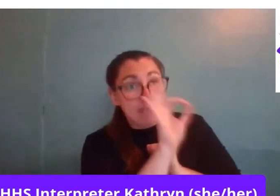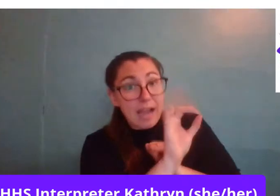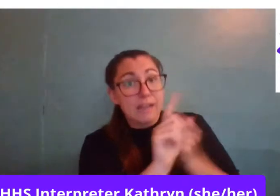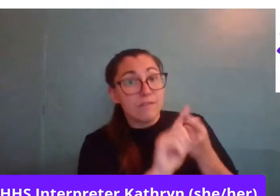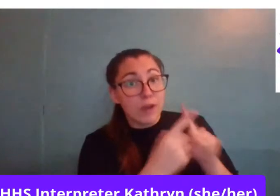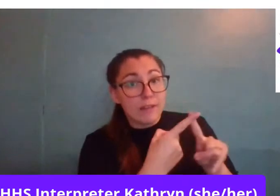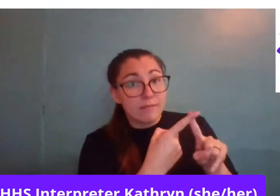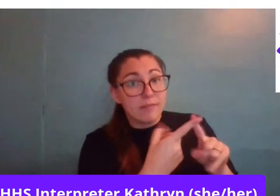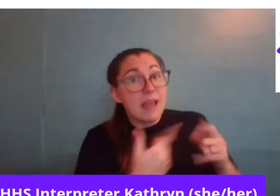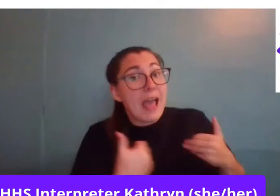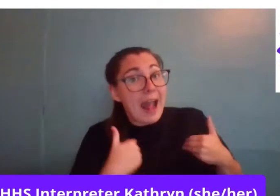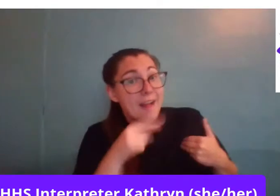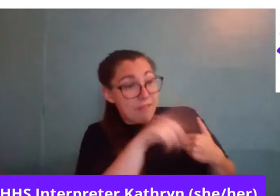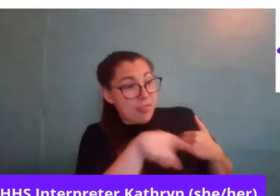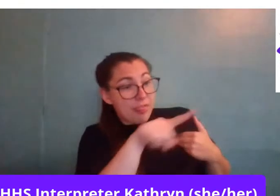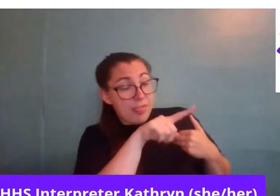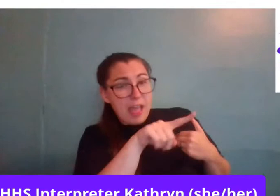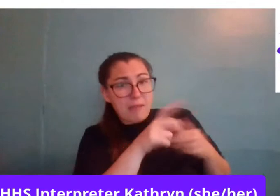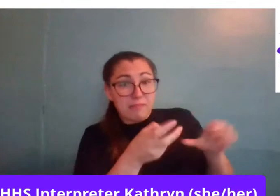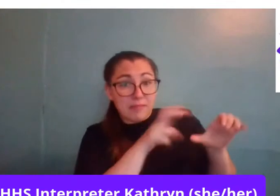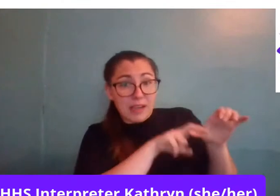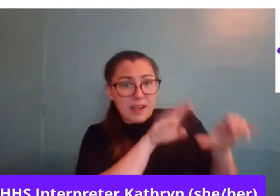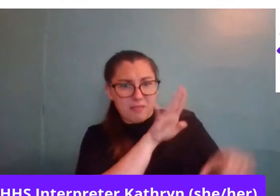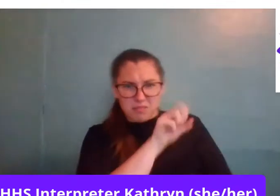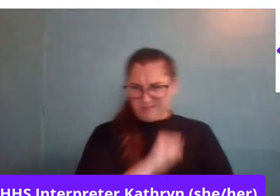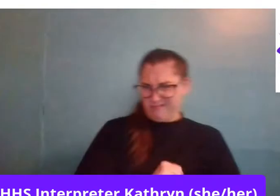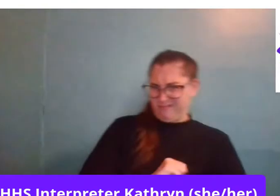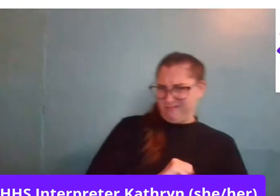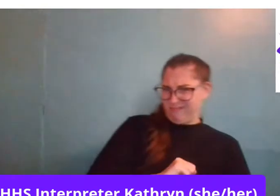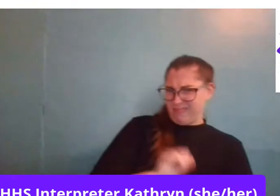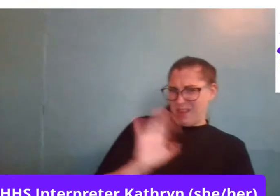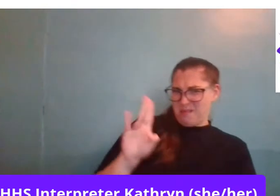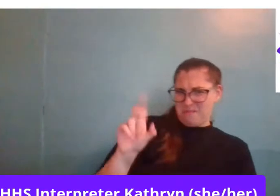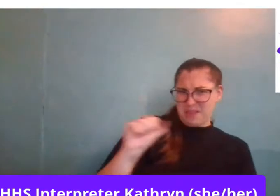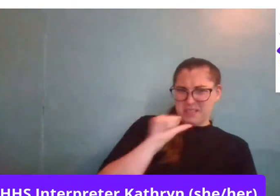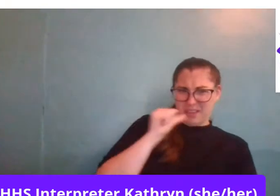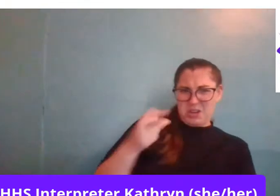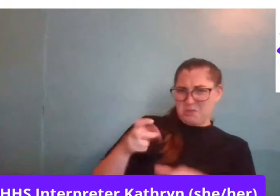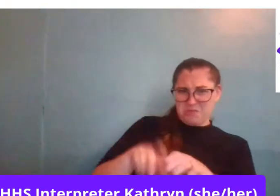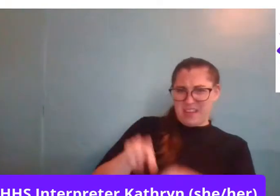you get on the bus." I said, "The bus? Oh, I don't ride the bus.